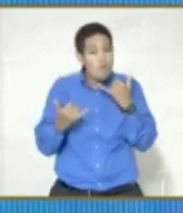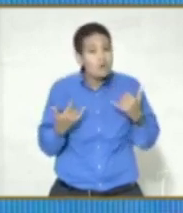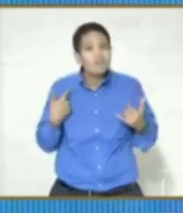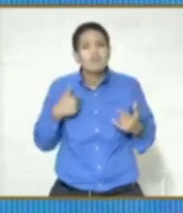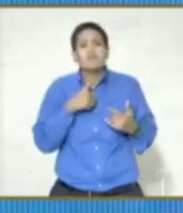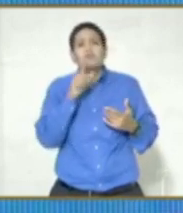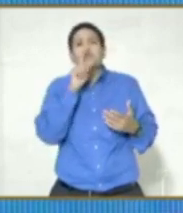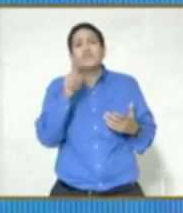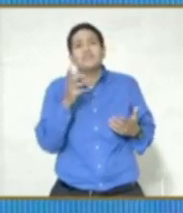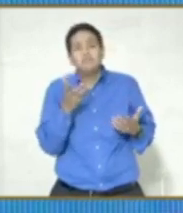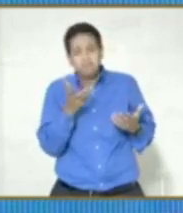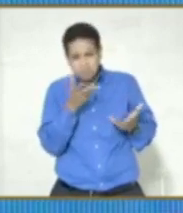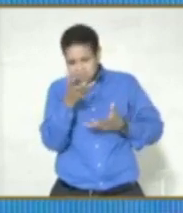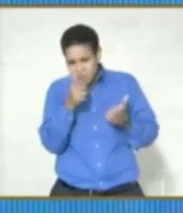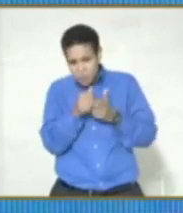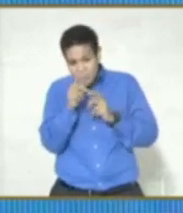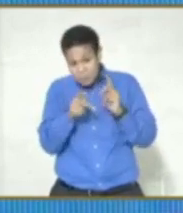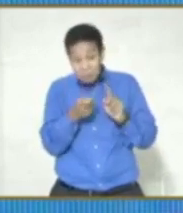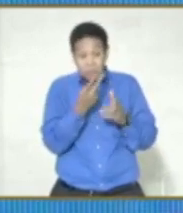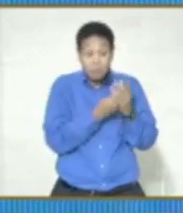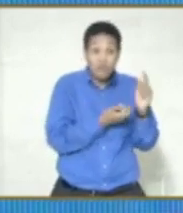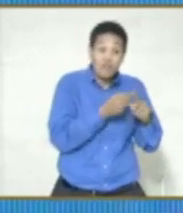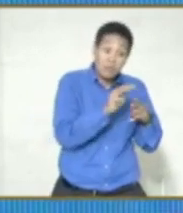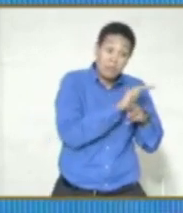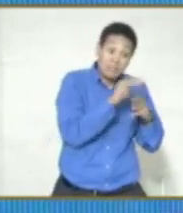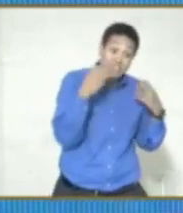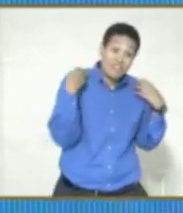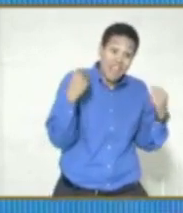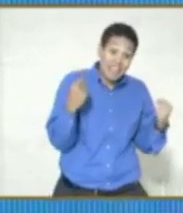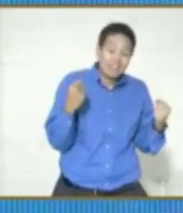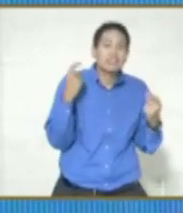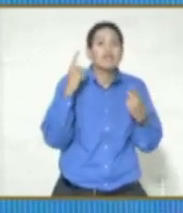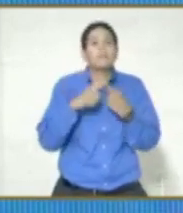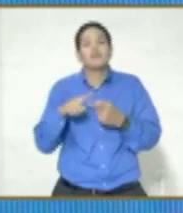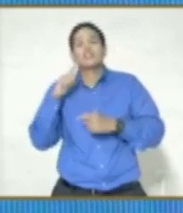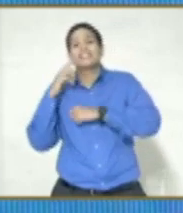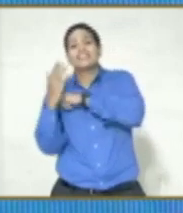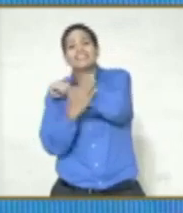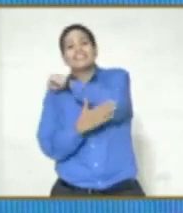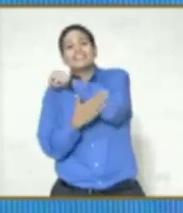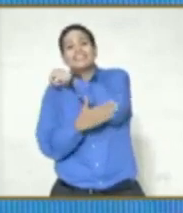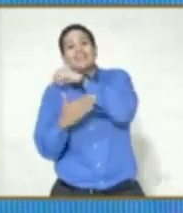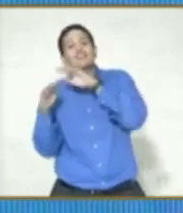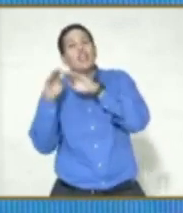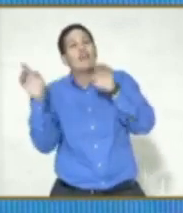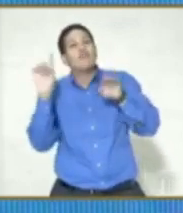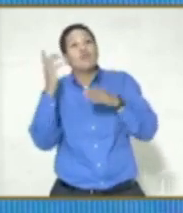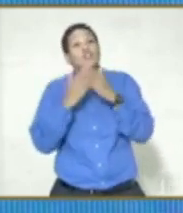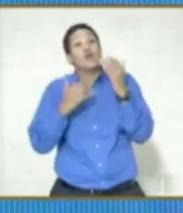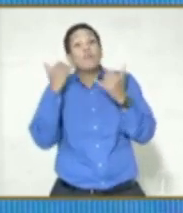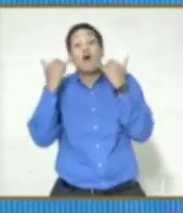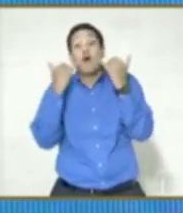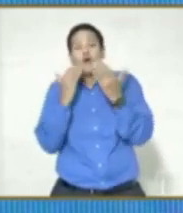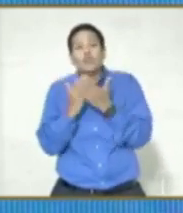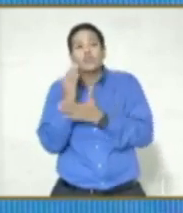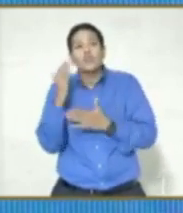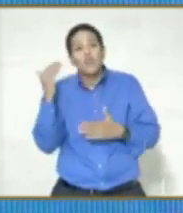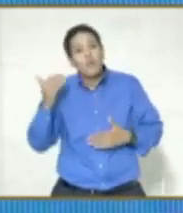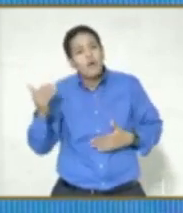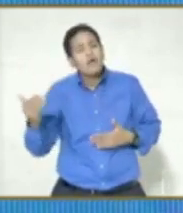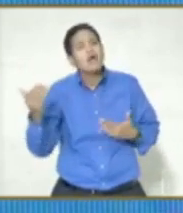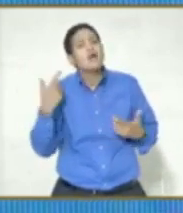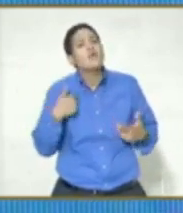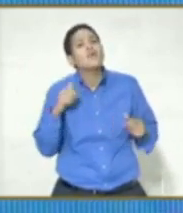deploying persons, both from the Ministry of Health platform and also at the national level, where some of the calls come through ODPEM, we're able